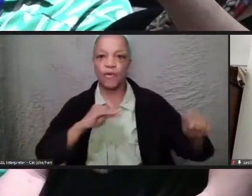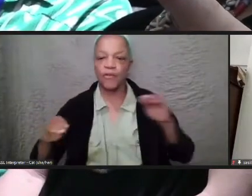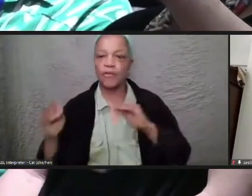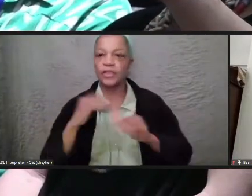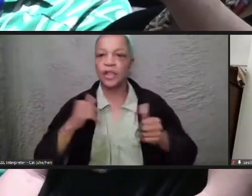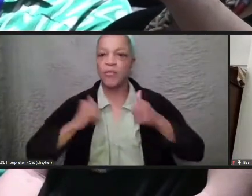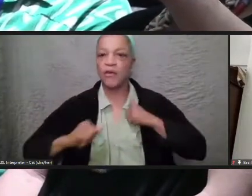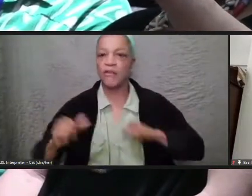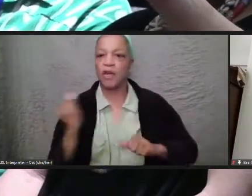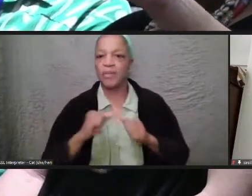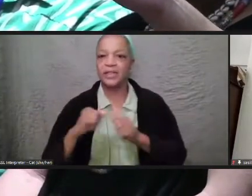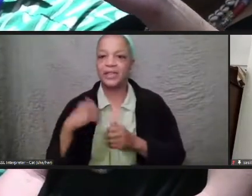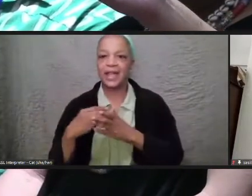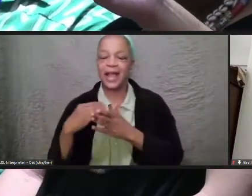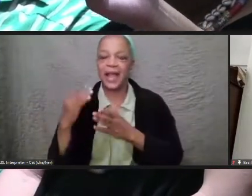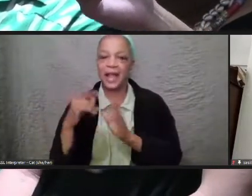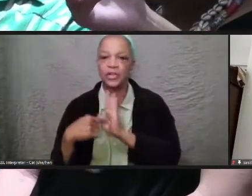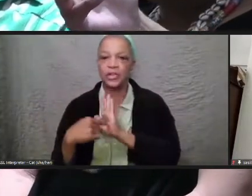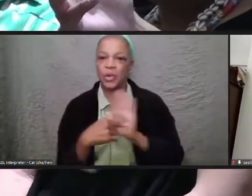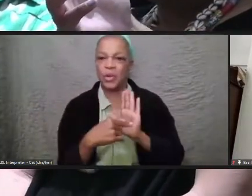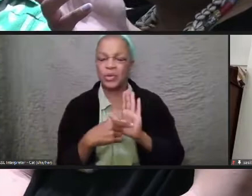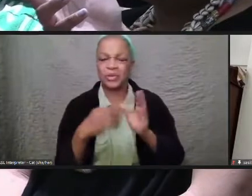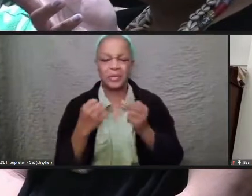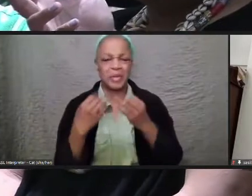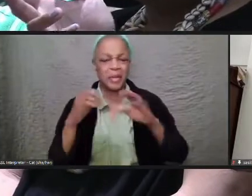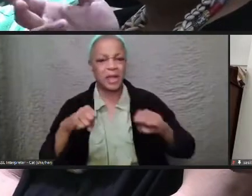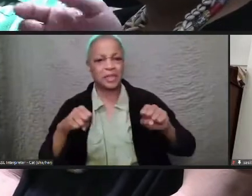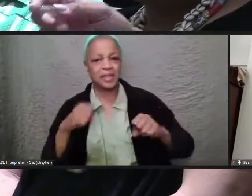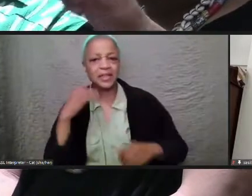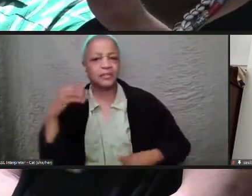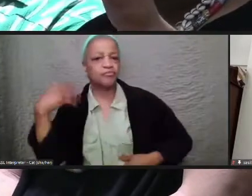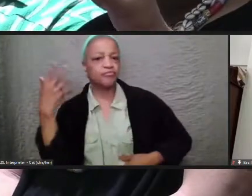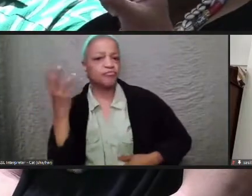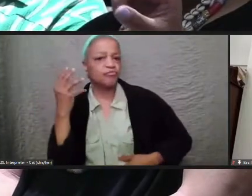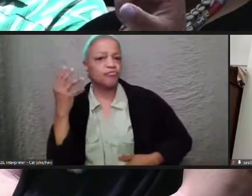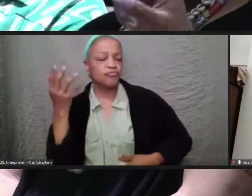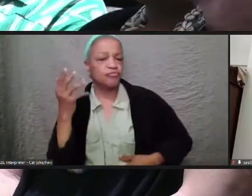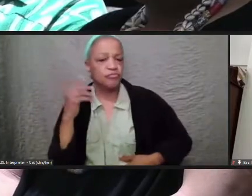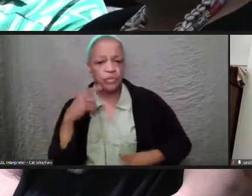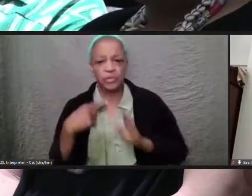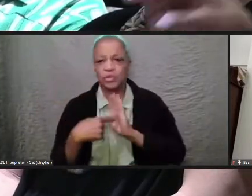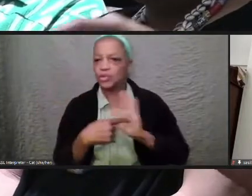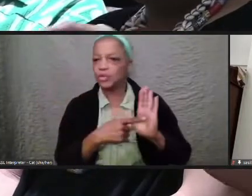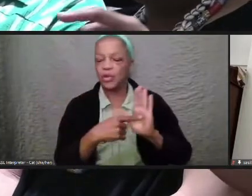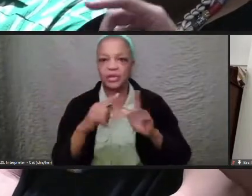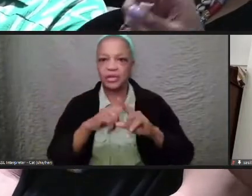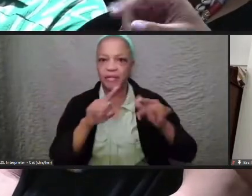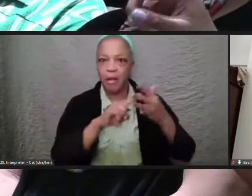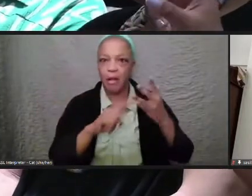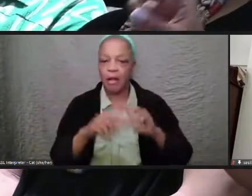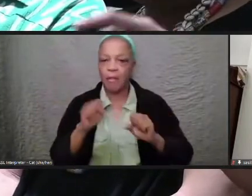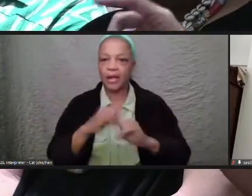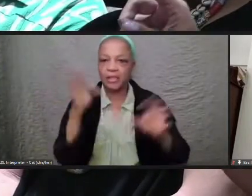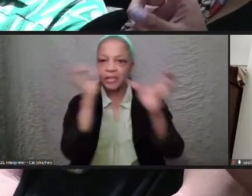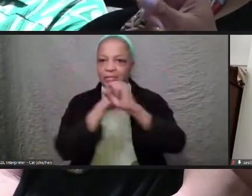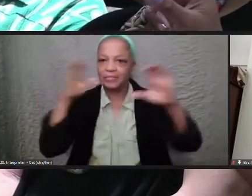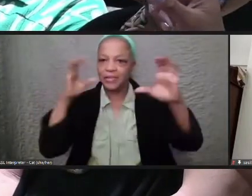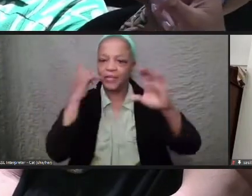hand shows a multitude of possibilities of living. And I think that exists. There's a consciousness in